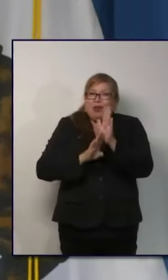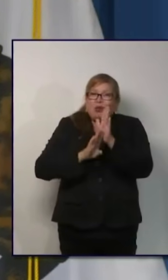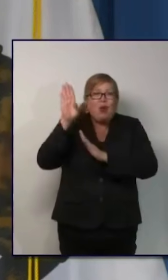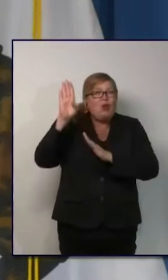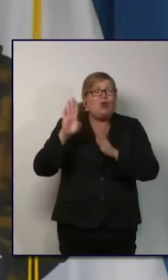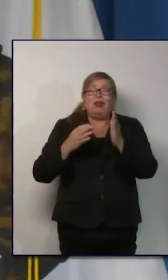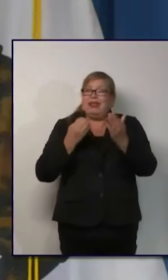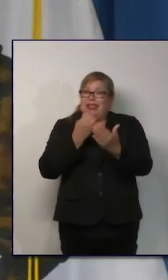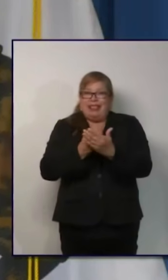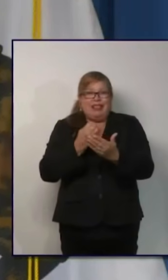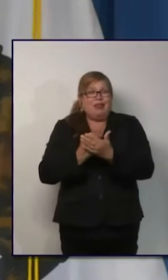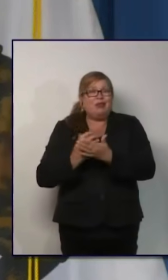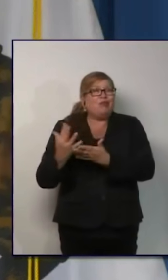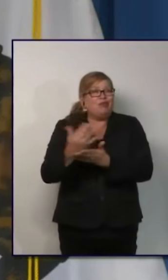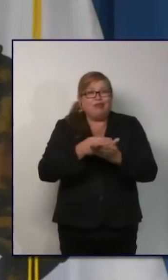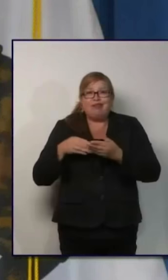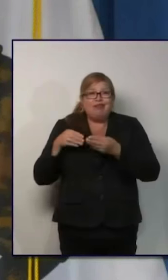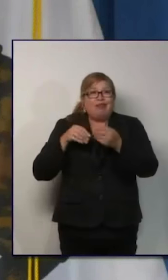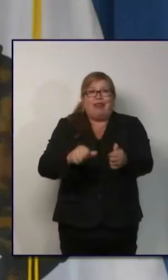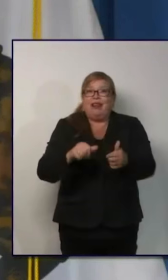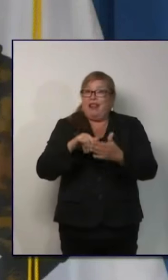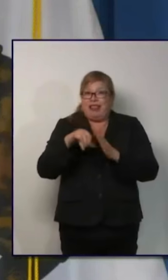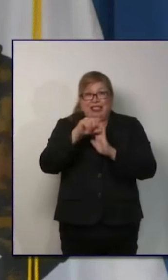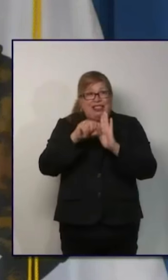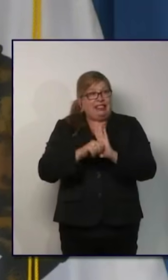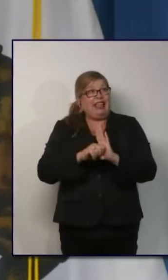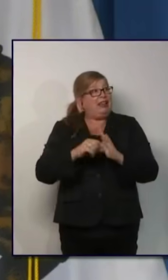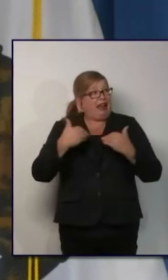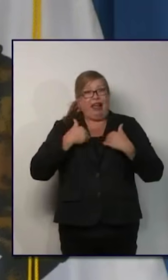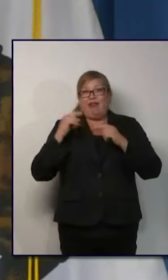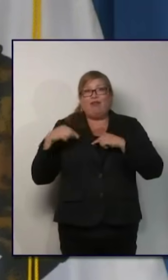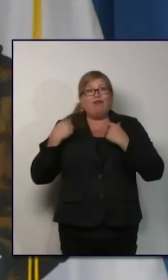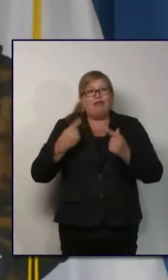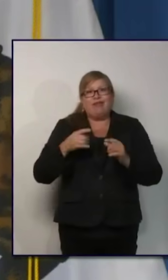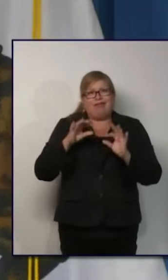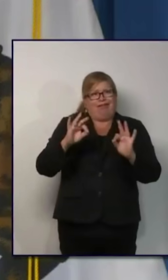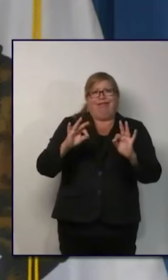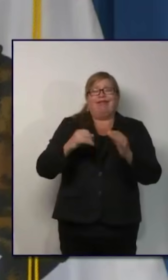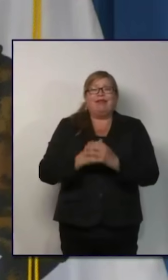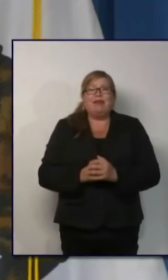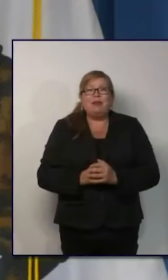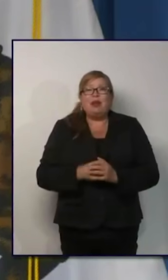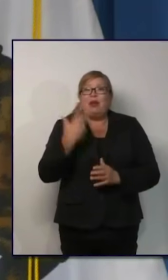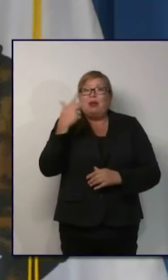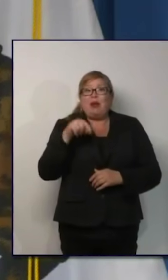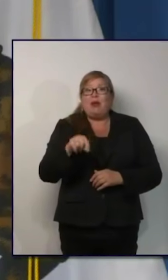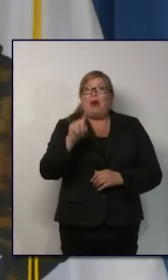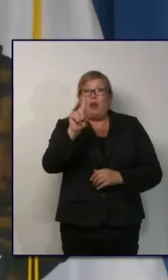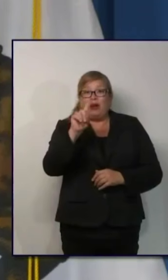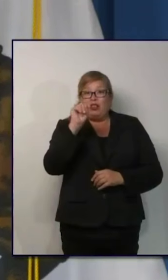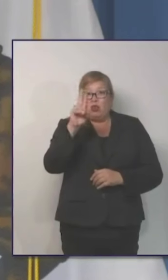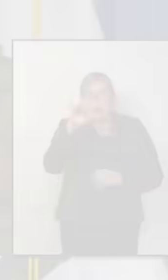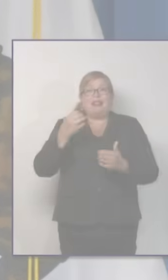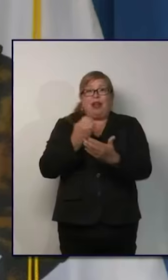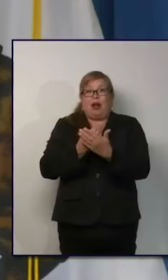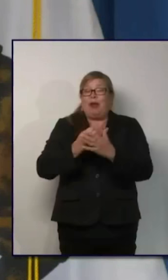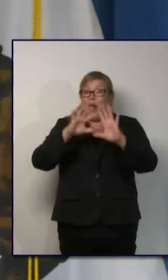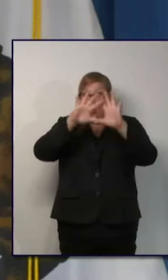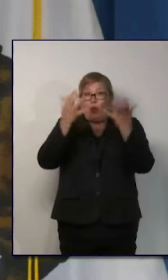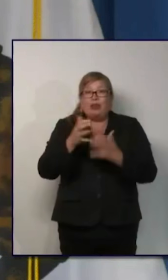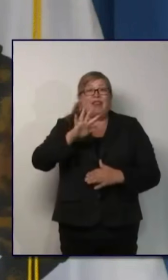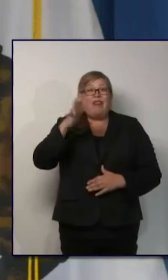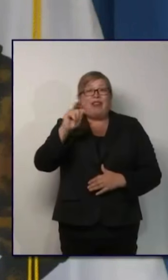and economic output that the state was enjoying. $3.1 trillion year economy. We